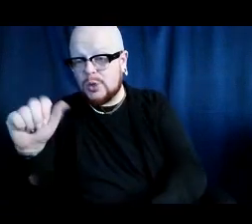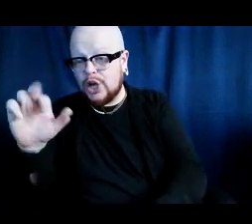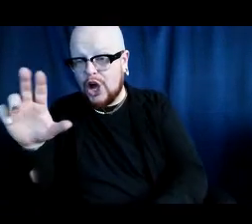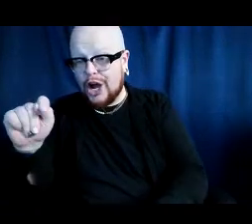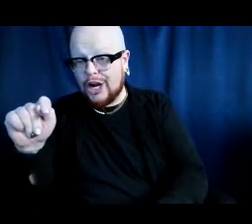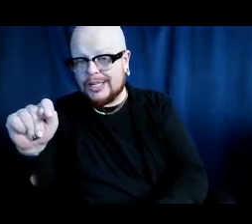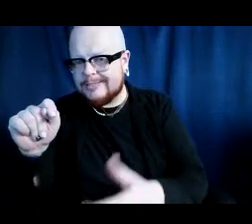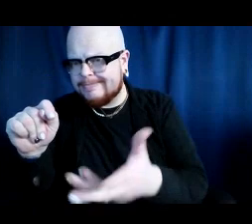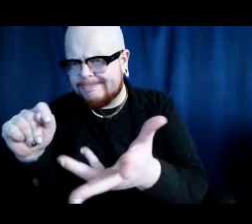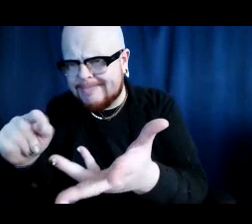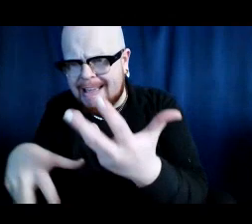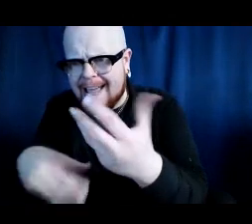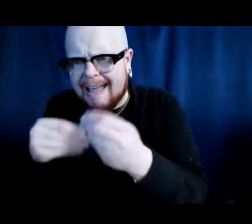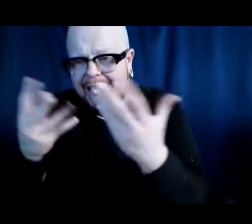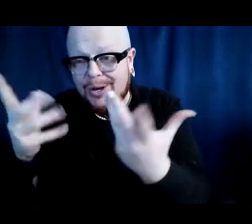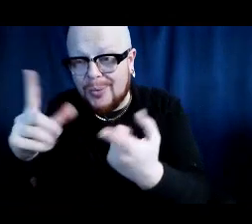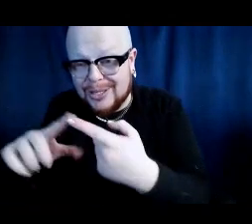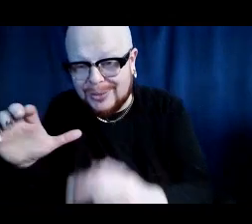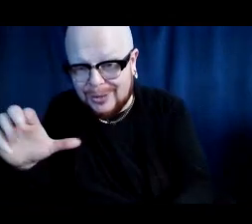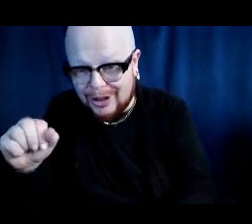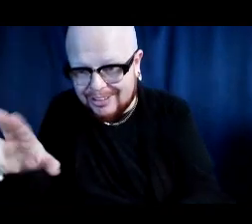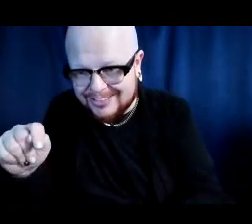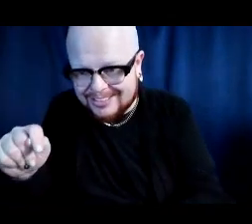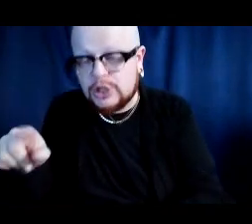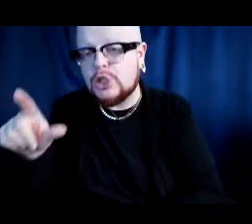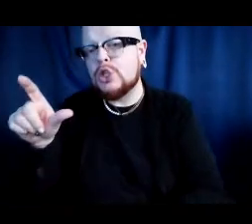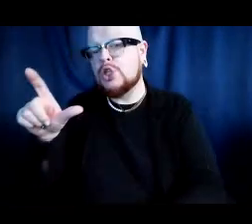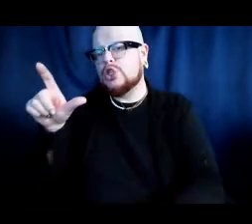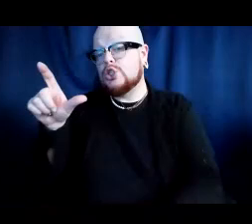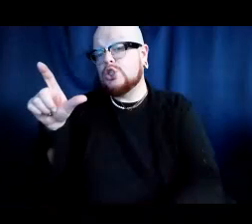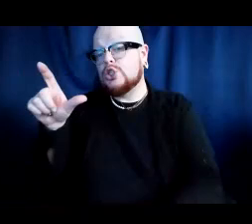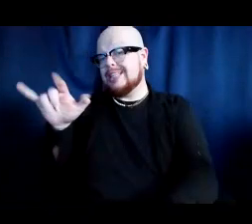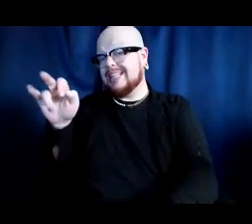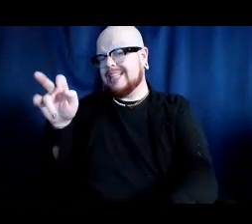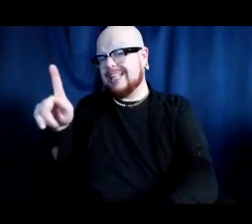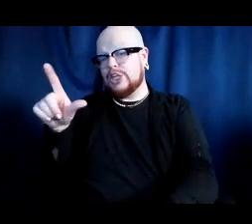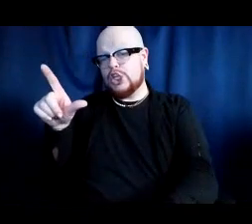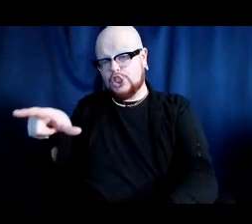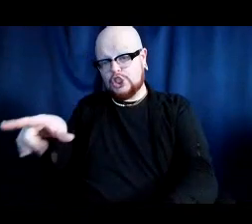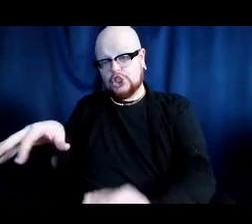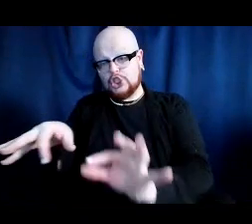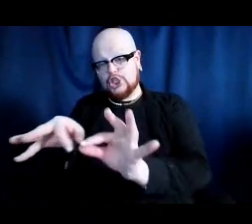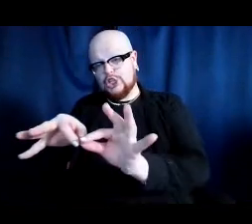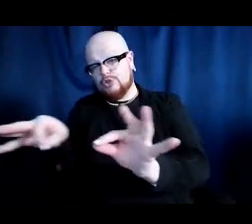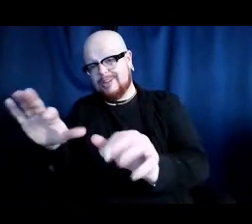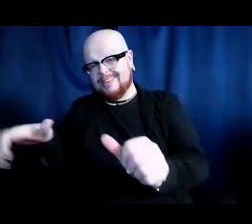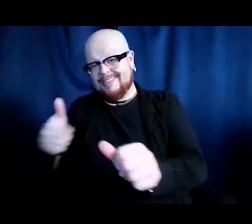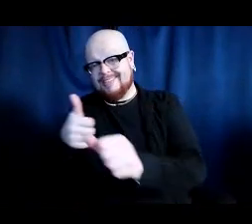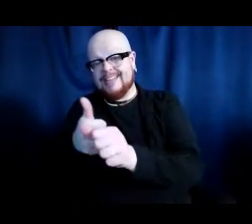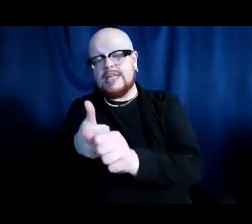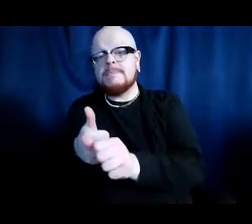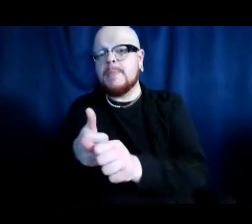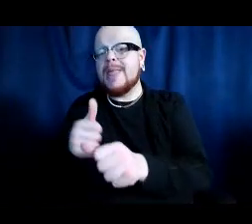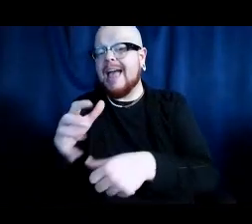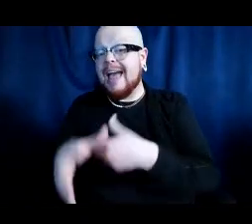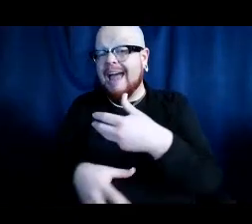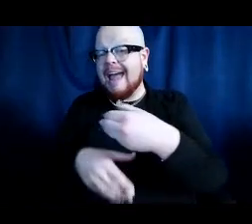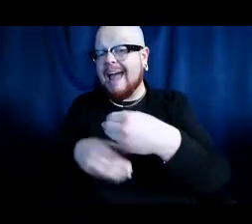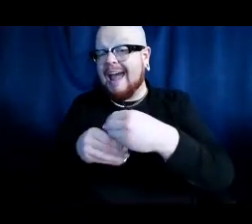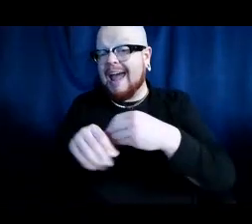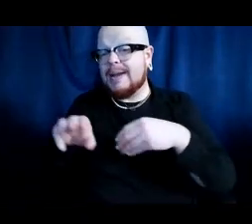link text should read, "Add Mississippi Mud Cupcake to cart." Add to cart links should not be shown on rollover